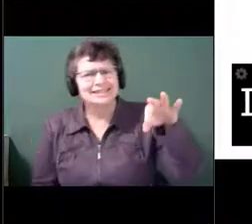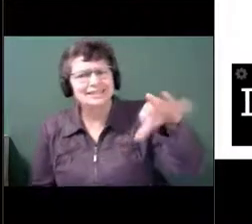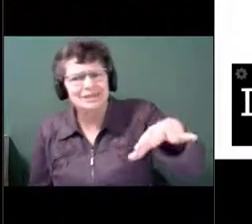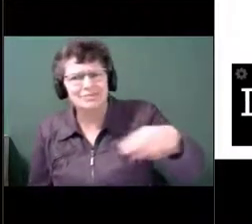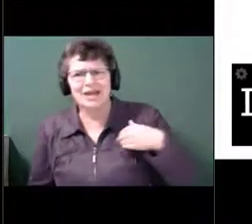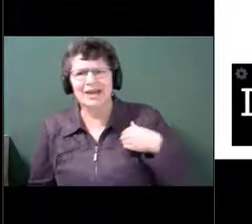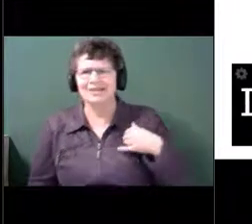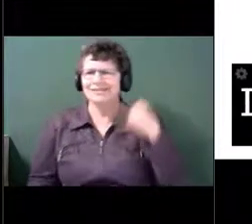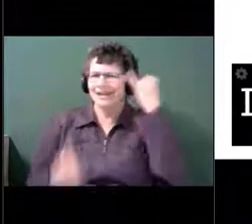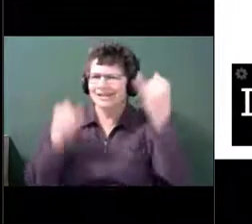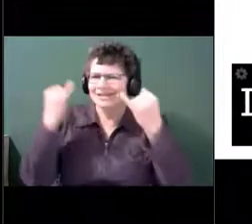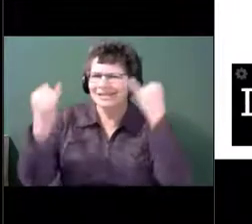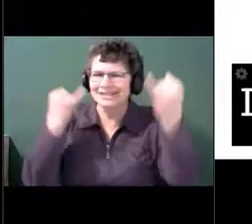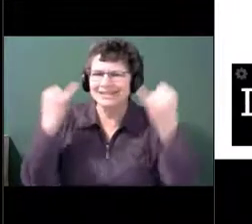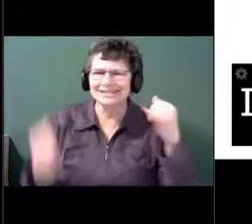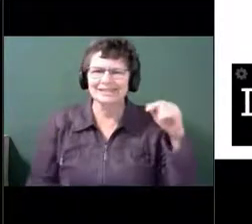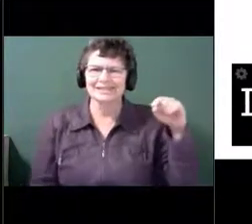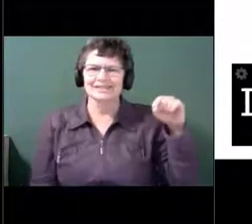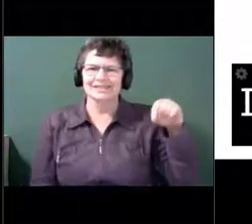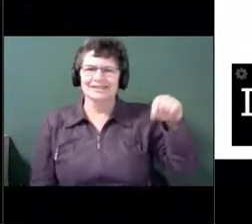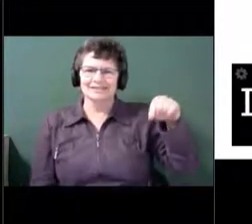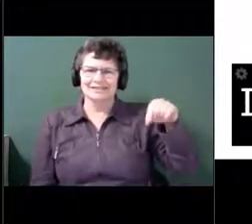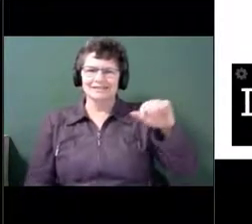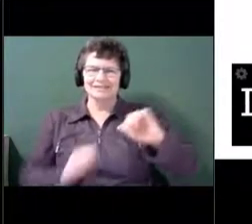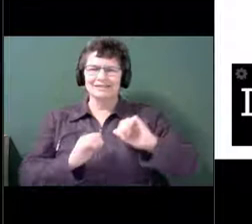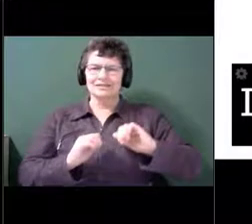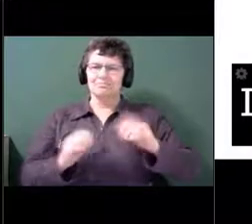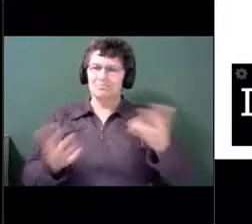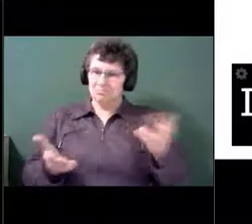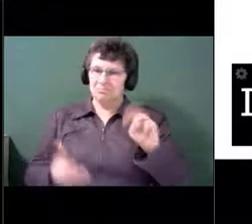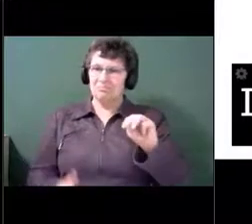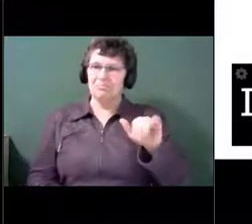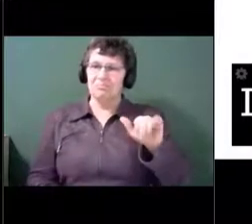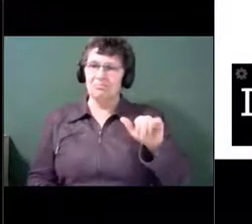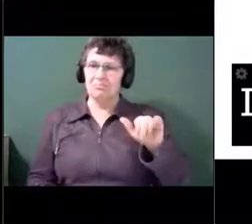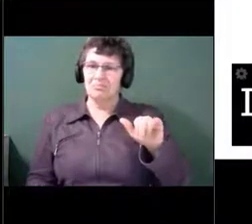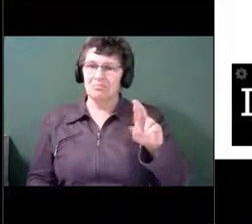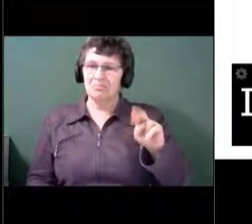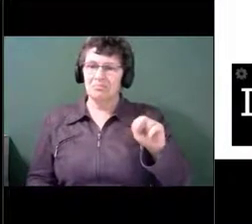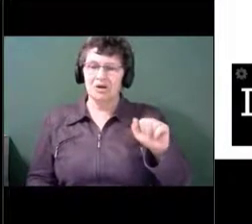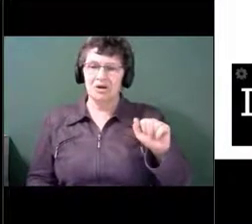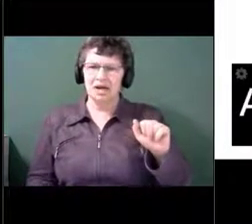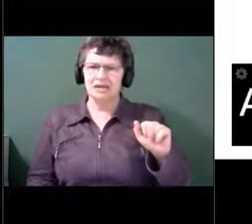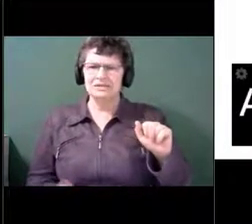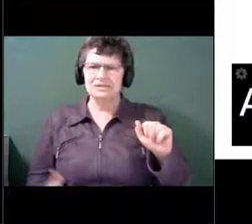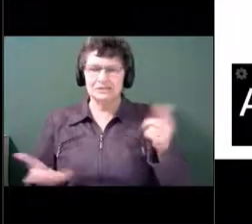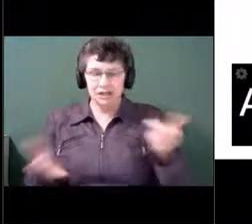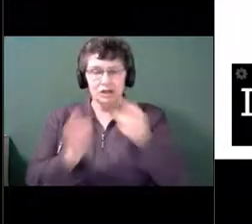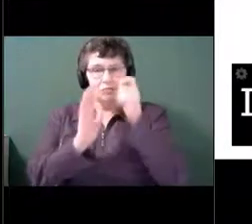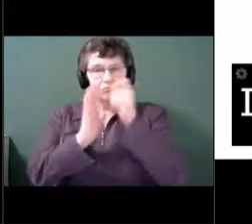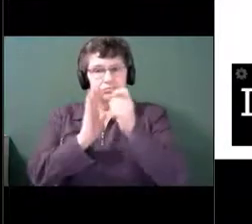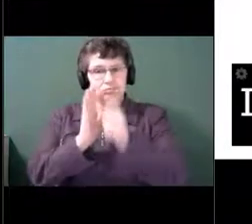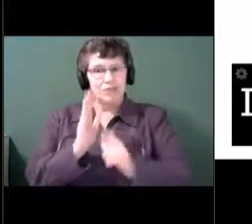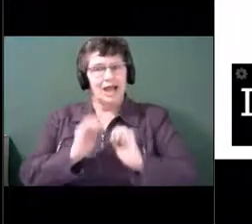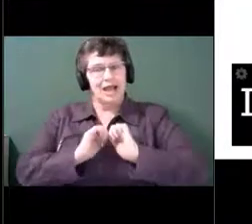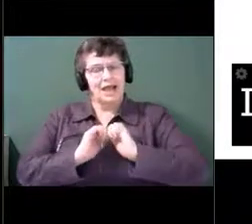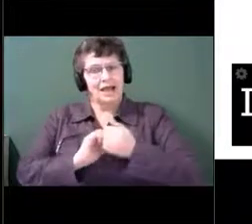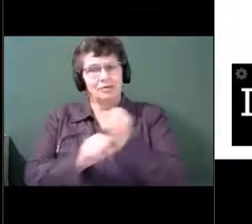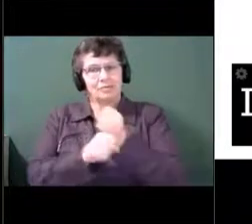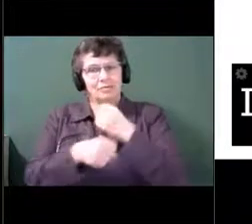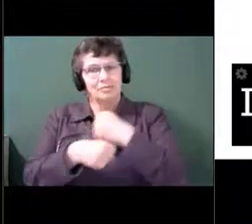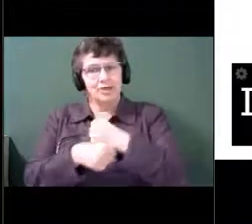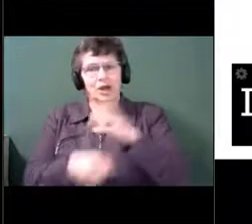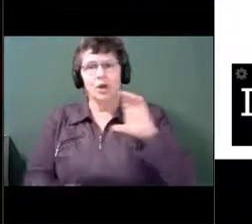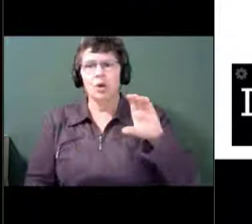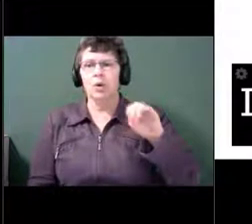Myrna's description about how to make a collage. So if you're not quite sure how to get started, we thought, let's share that with